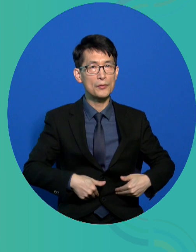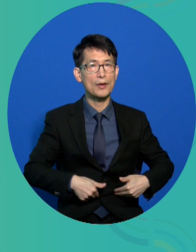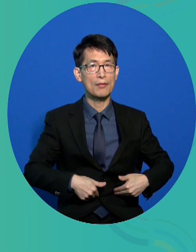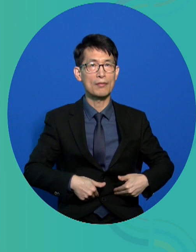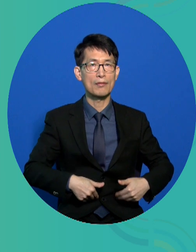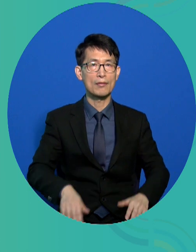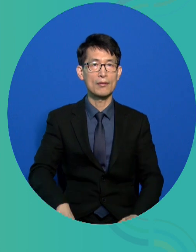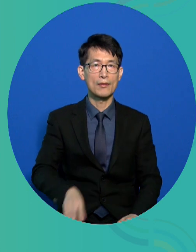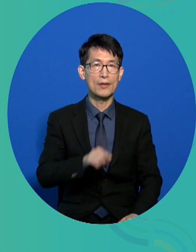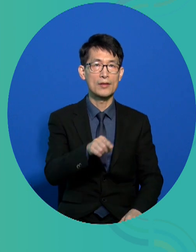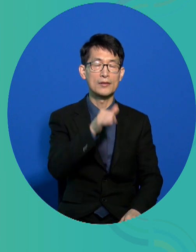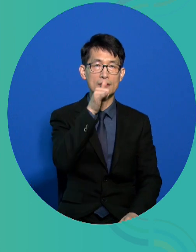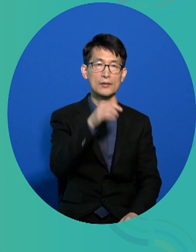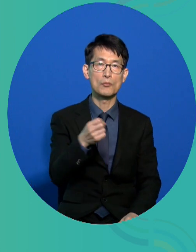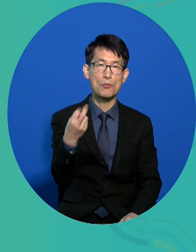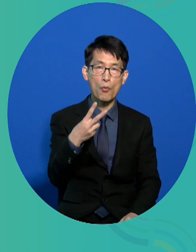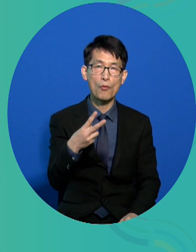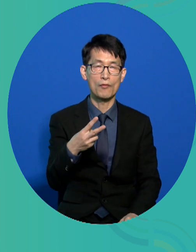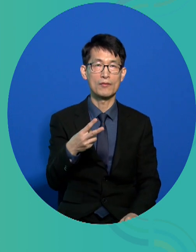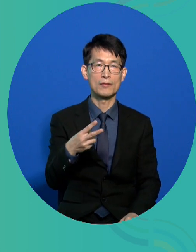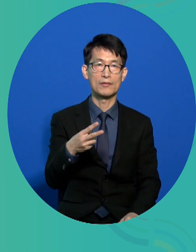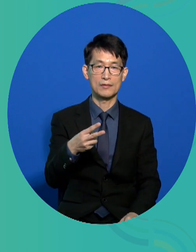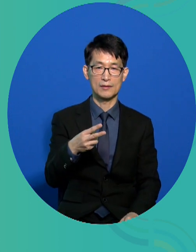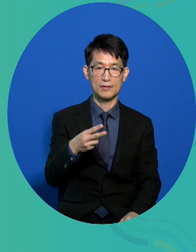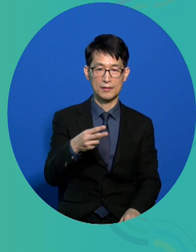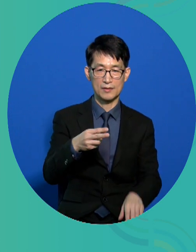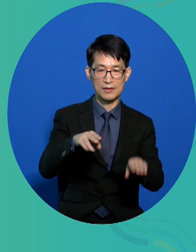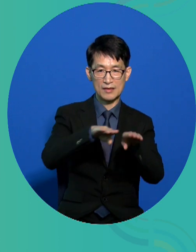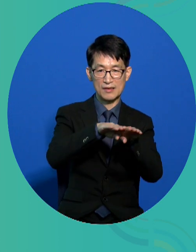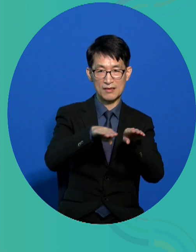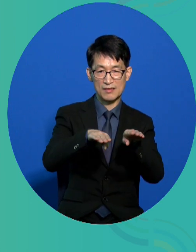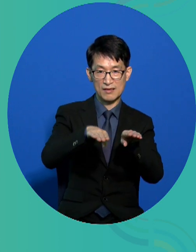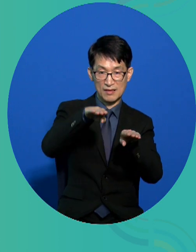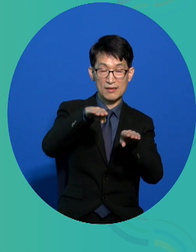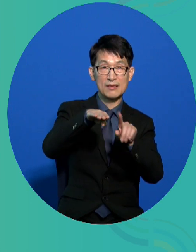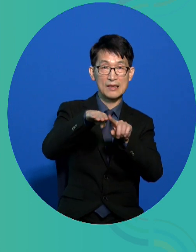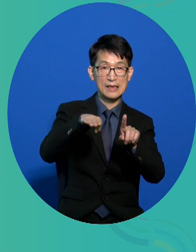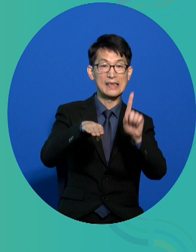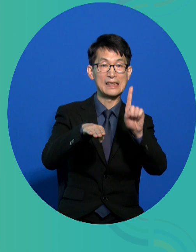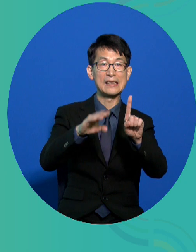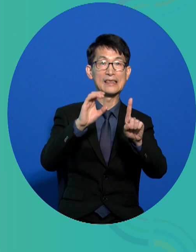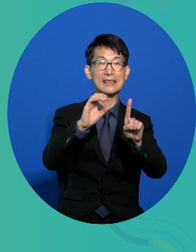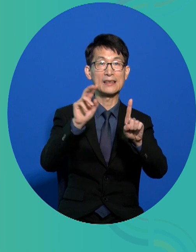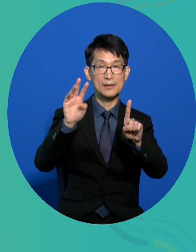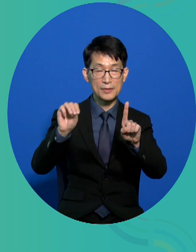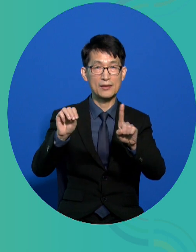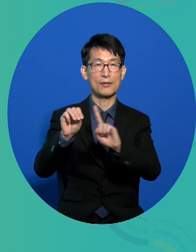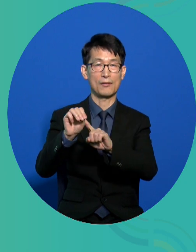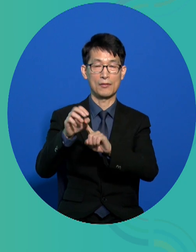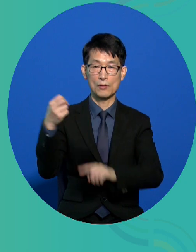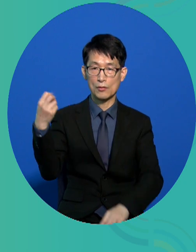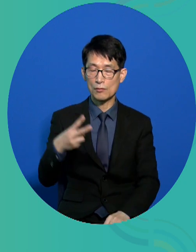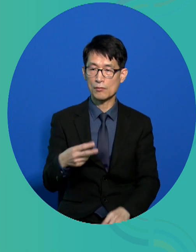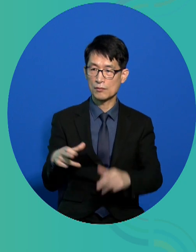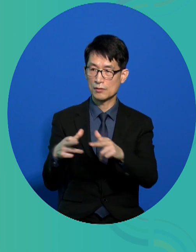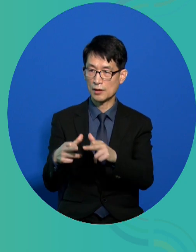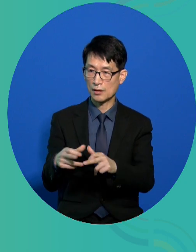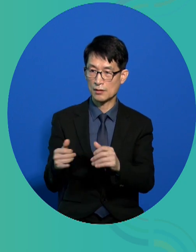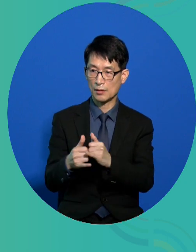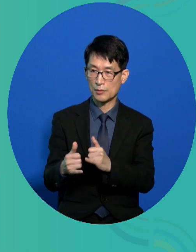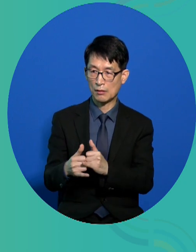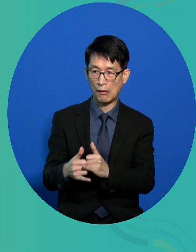social technology, such as the issue of aging